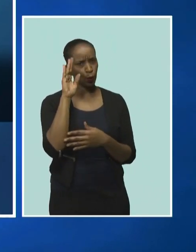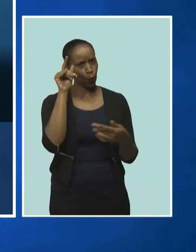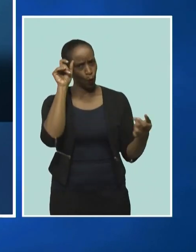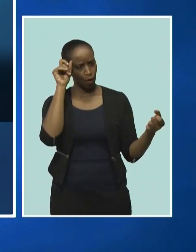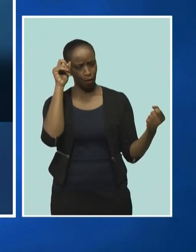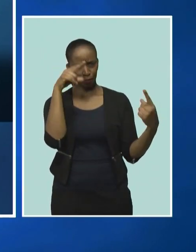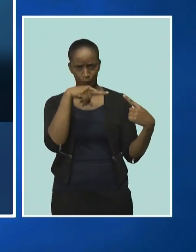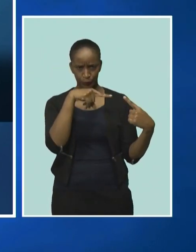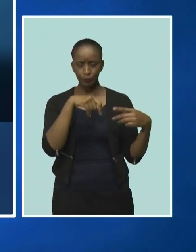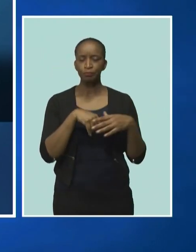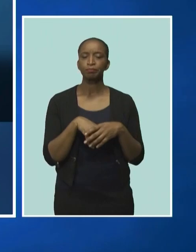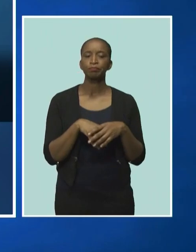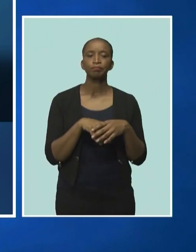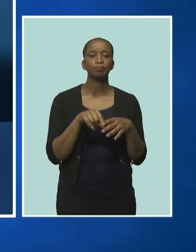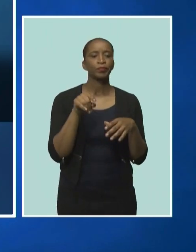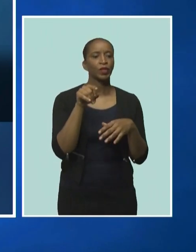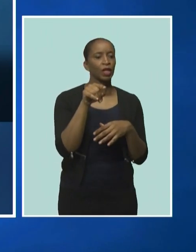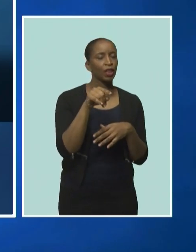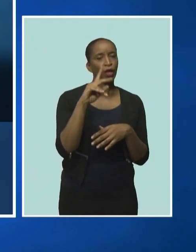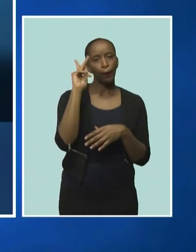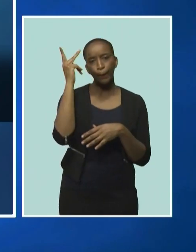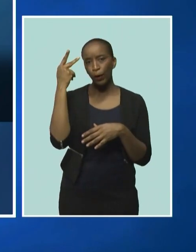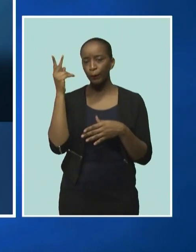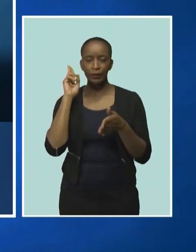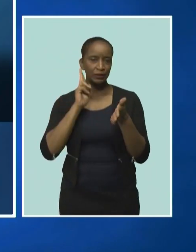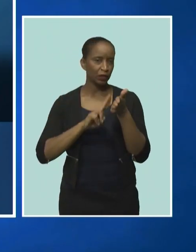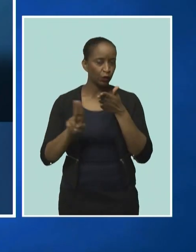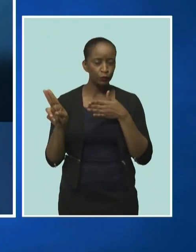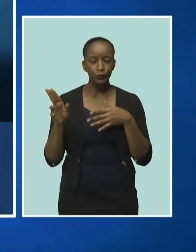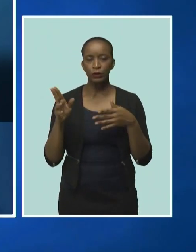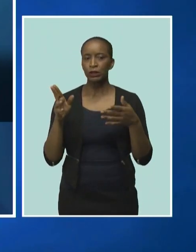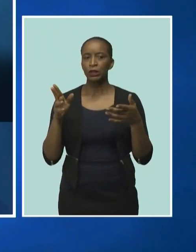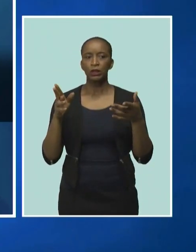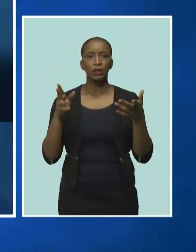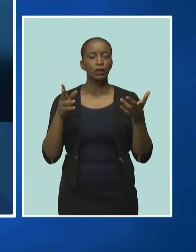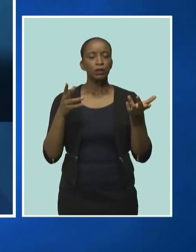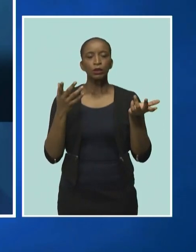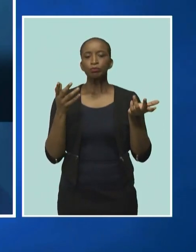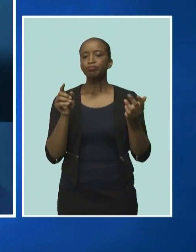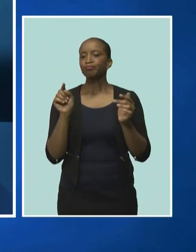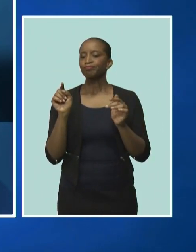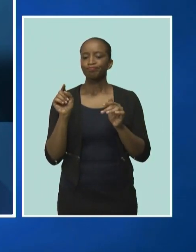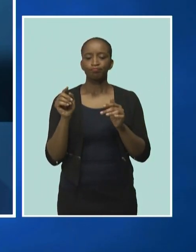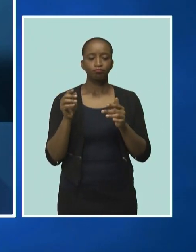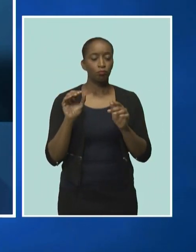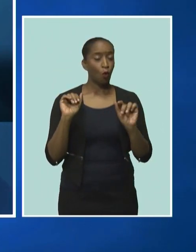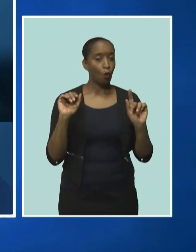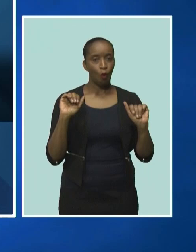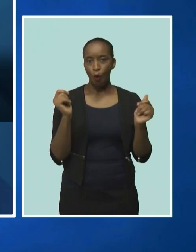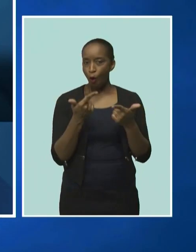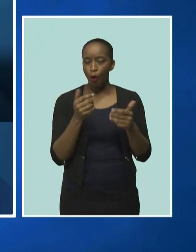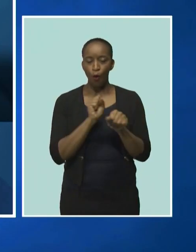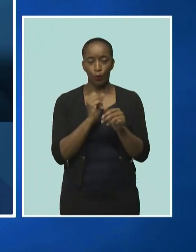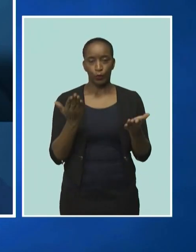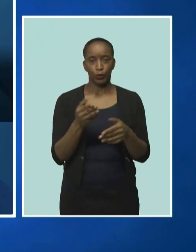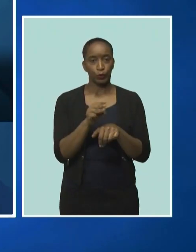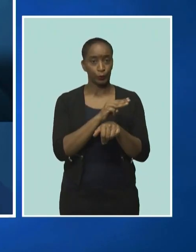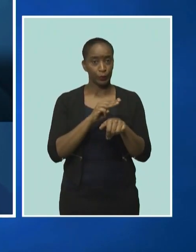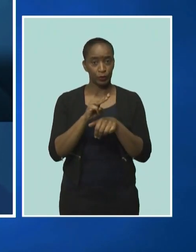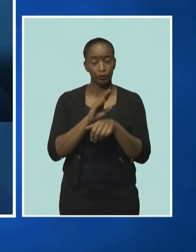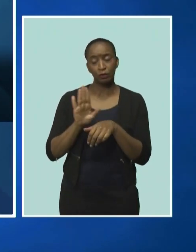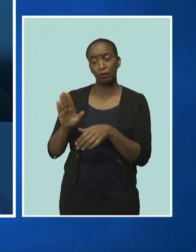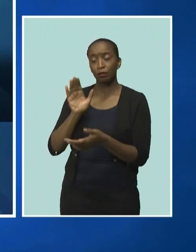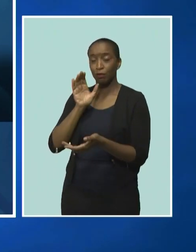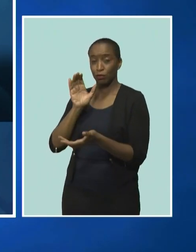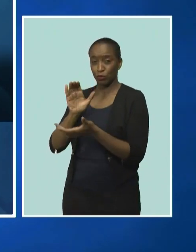Parliamentary Secretary, as well as the entire team at the Ministry, I extend sincere condolences to his wife, Dr.